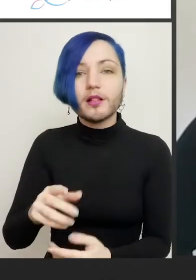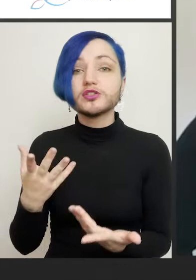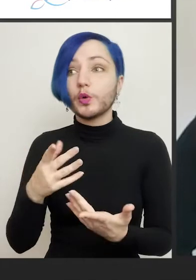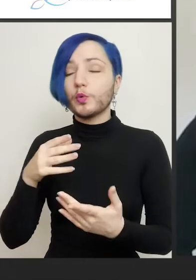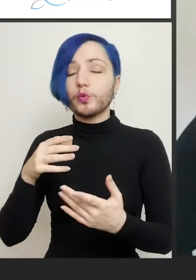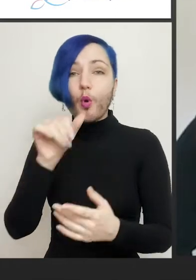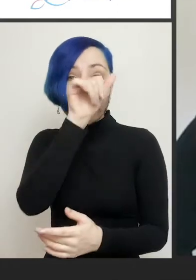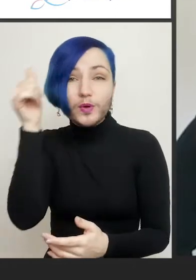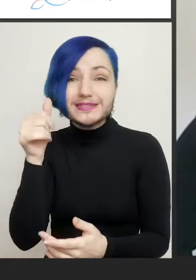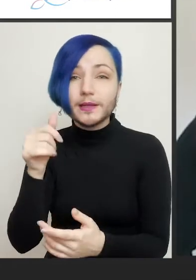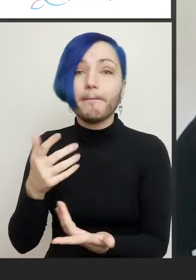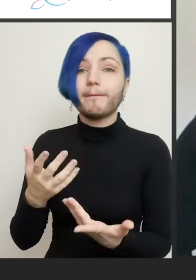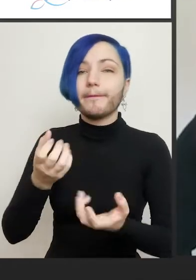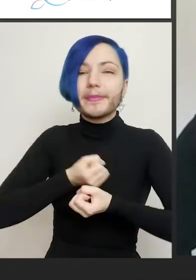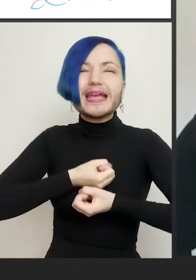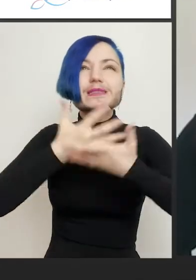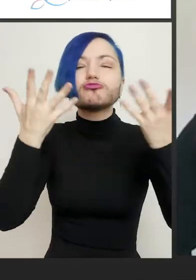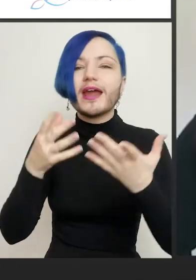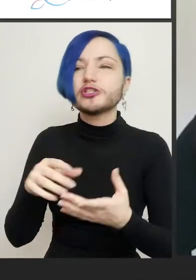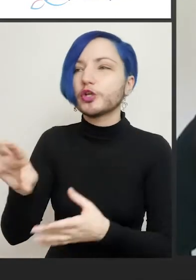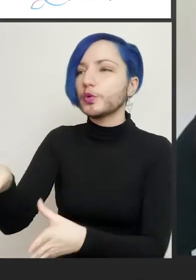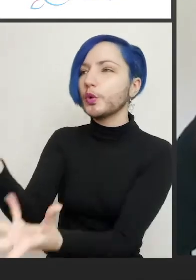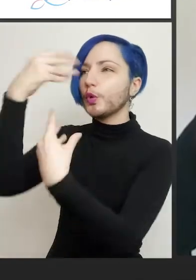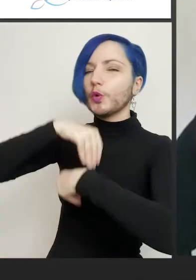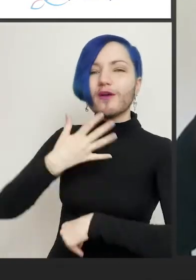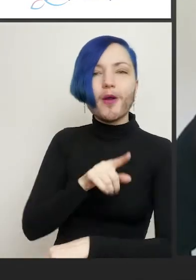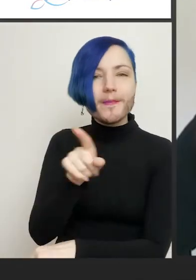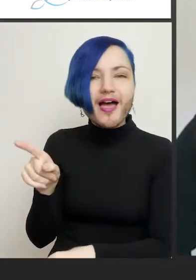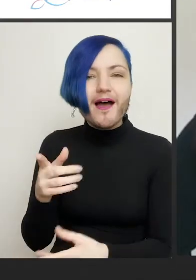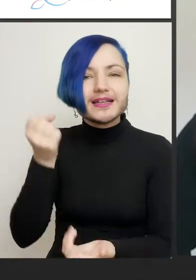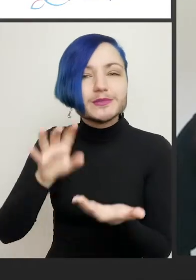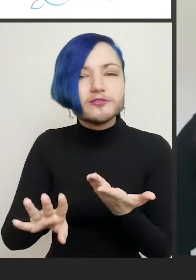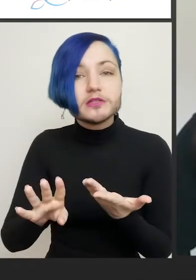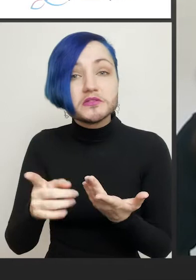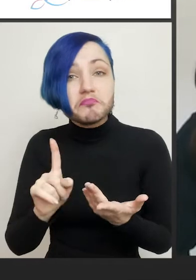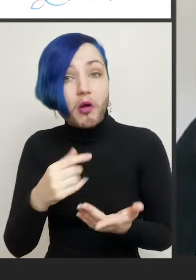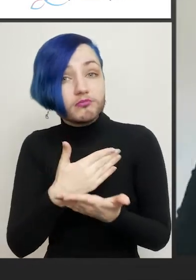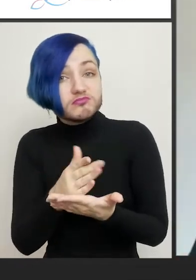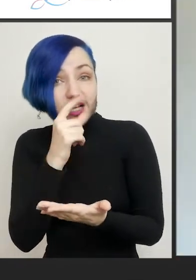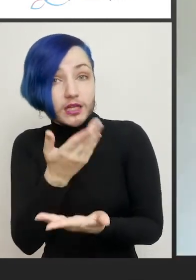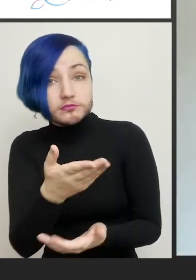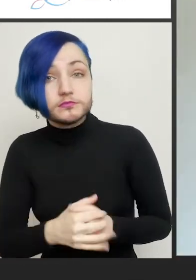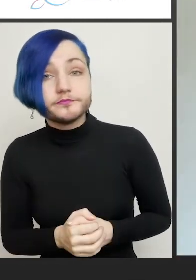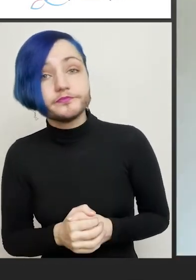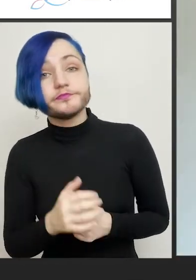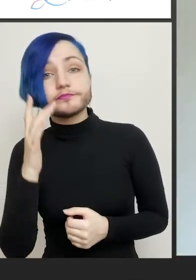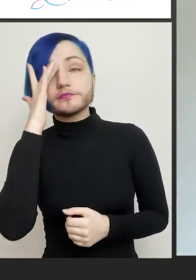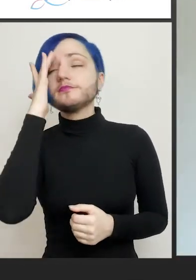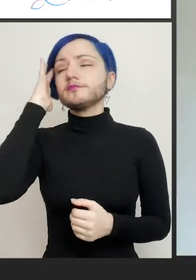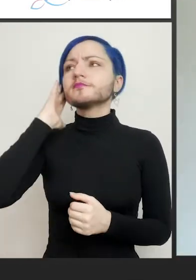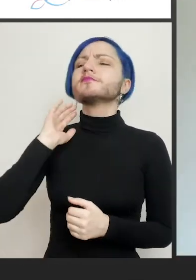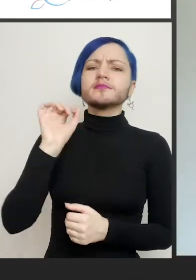that interaction. And what inspired you about those people? Yeah, I mean, I think